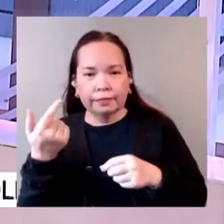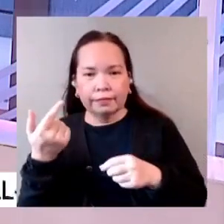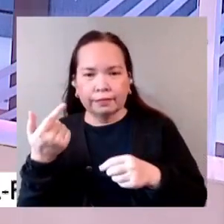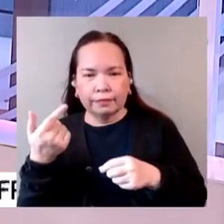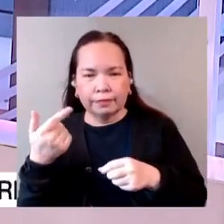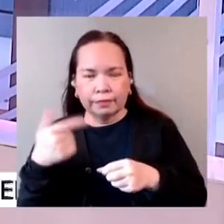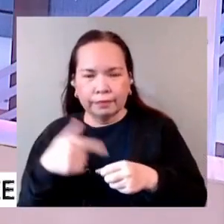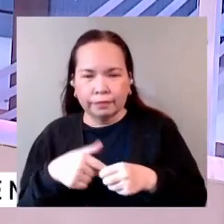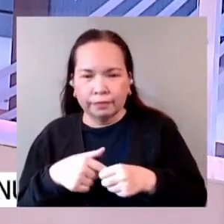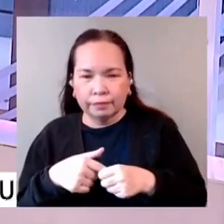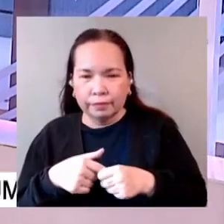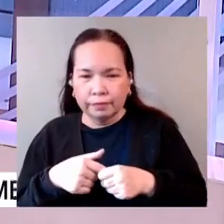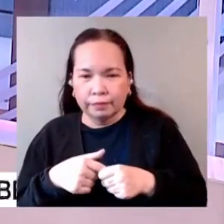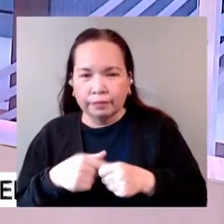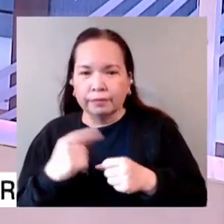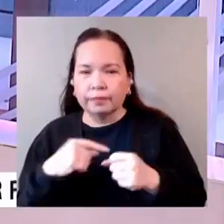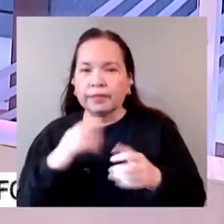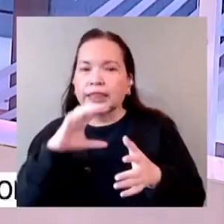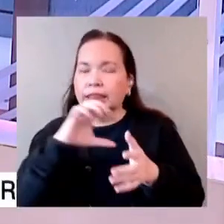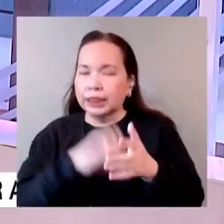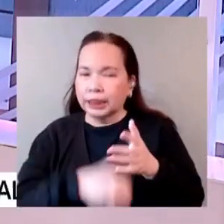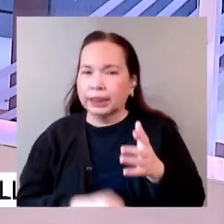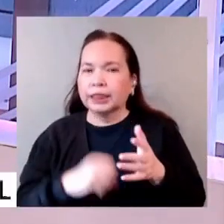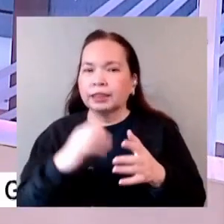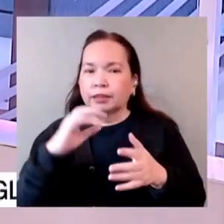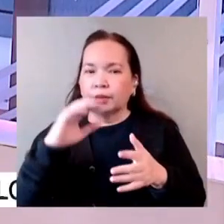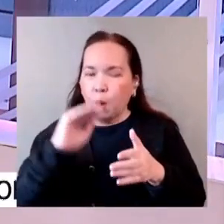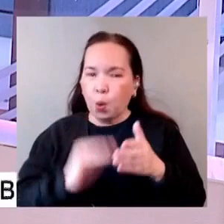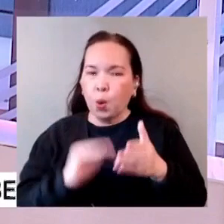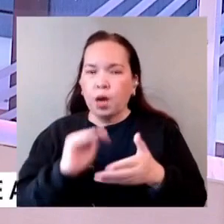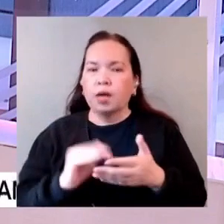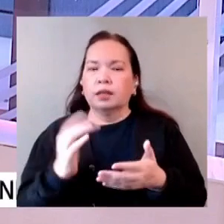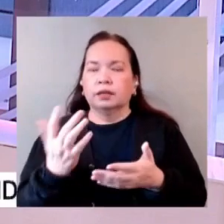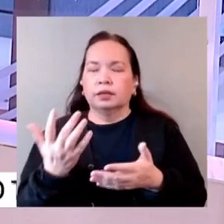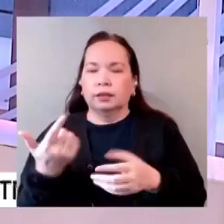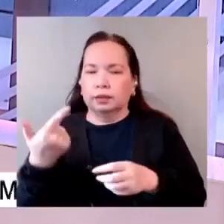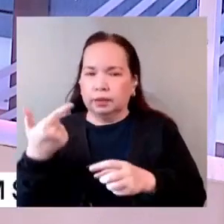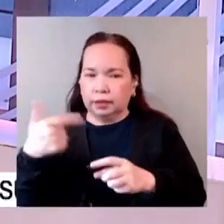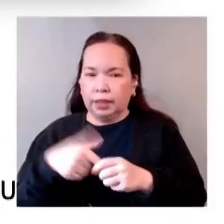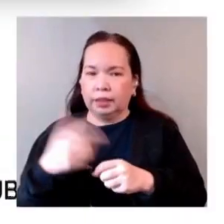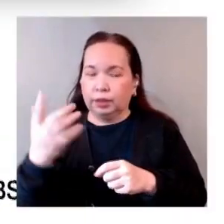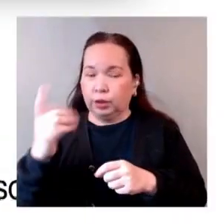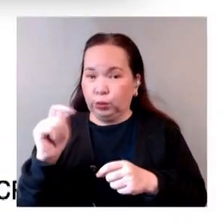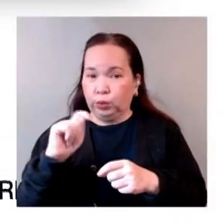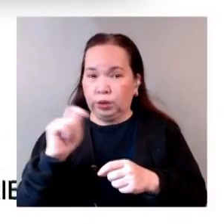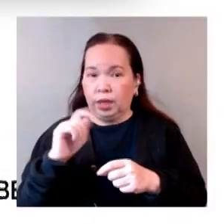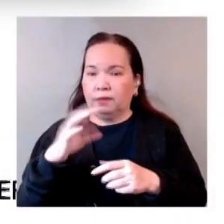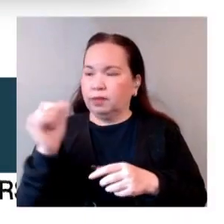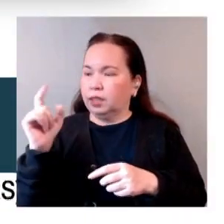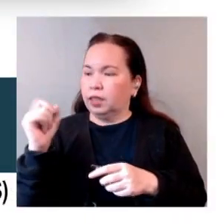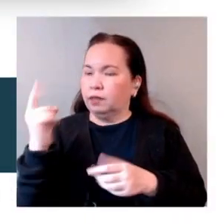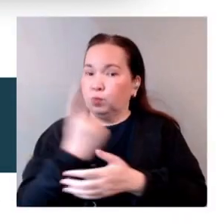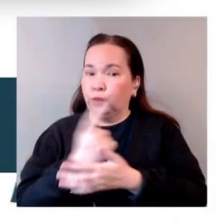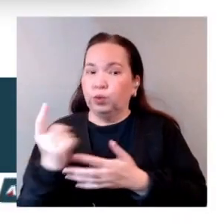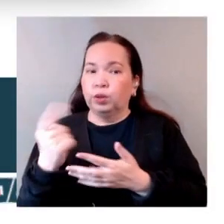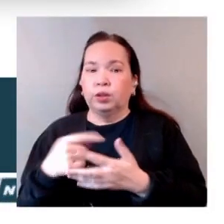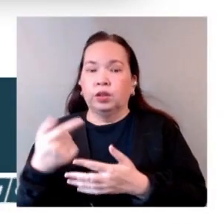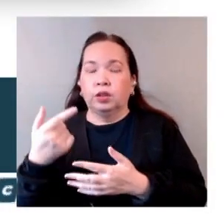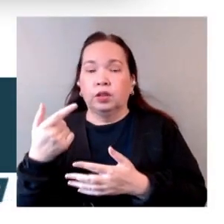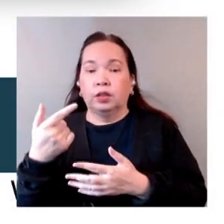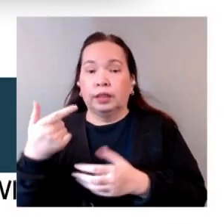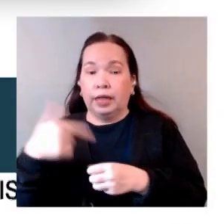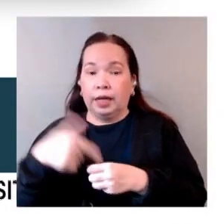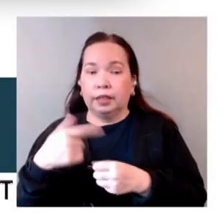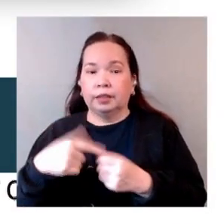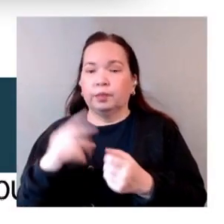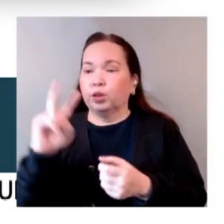oil price rollback set for Tuesday. After an 11-week streak of fuel price increases, gasoline will see the biggest price cut of 2 pesos per